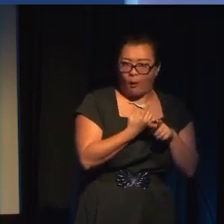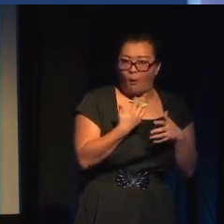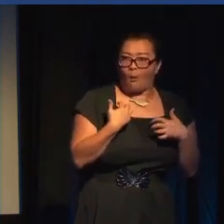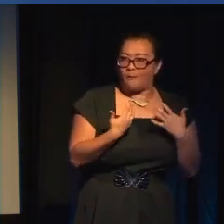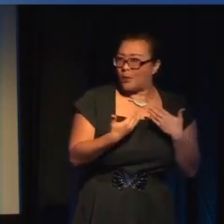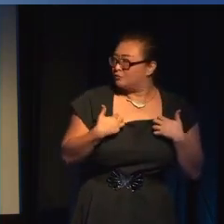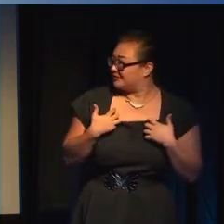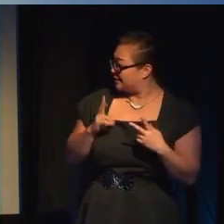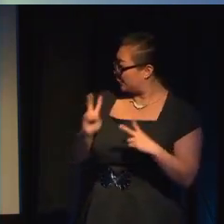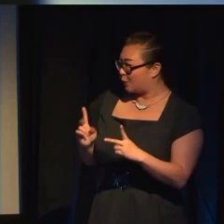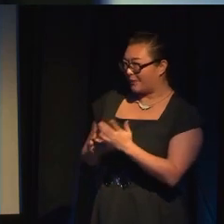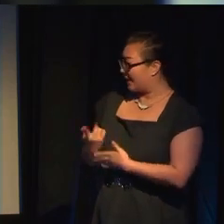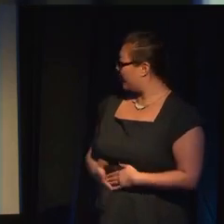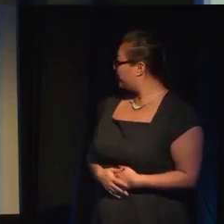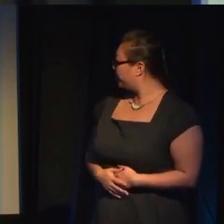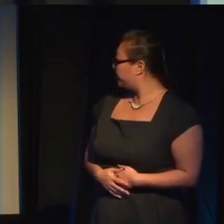out.